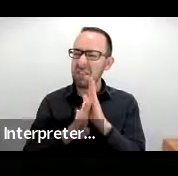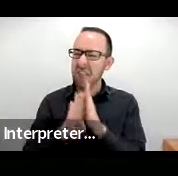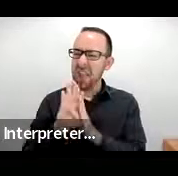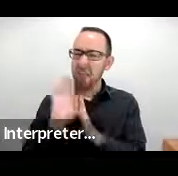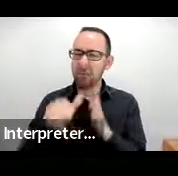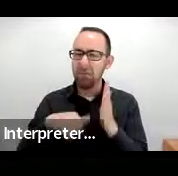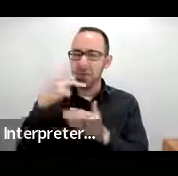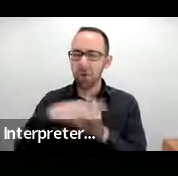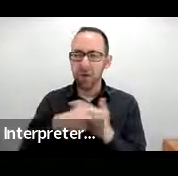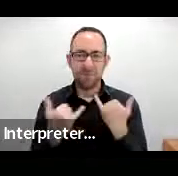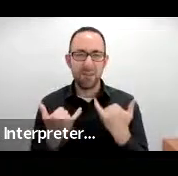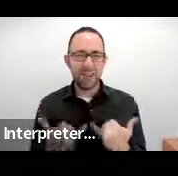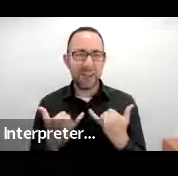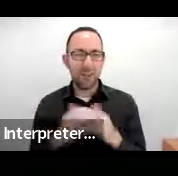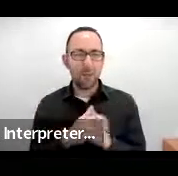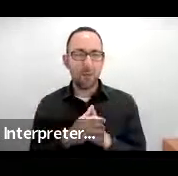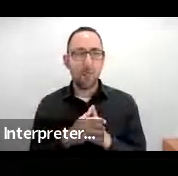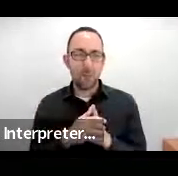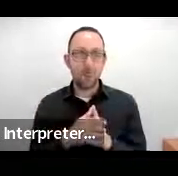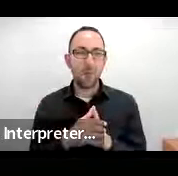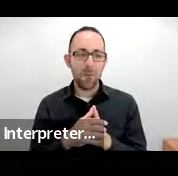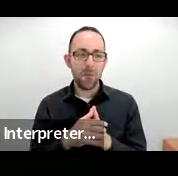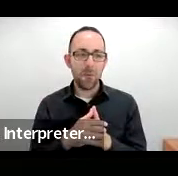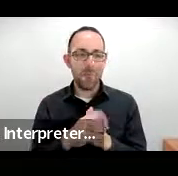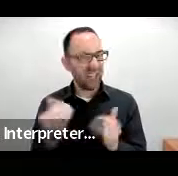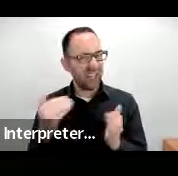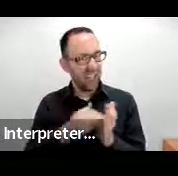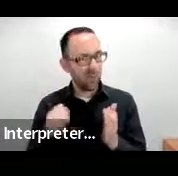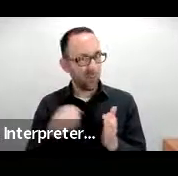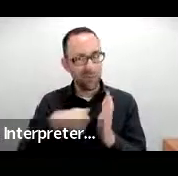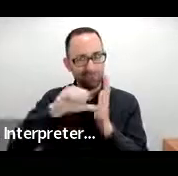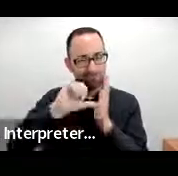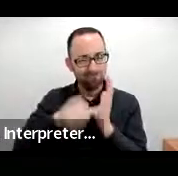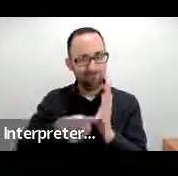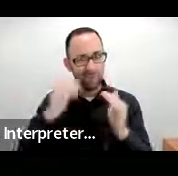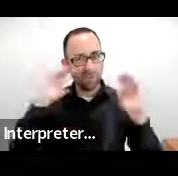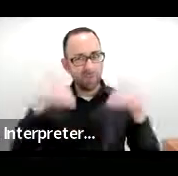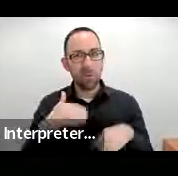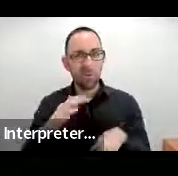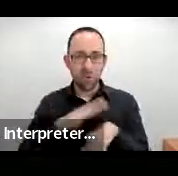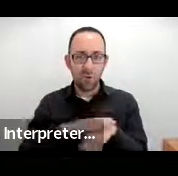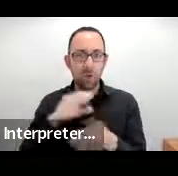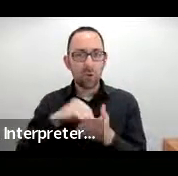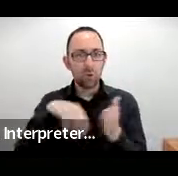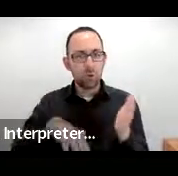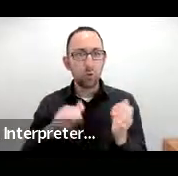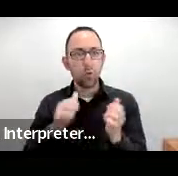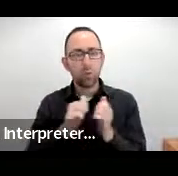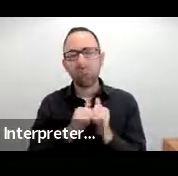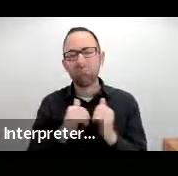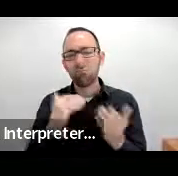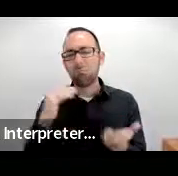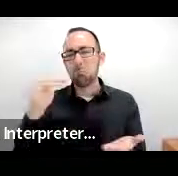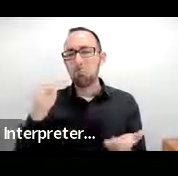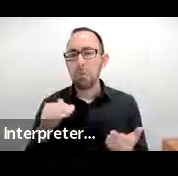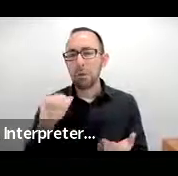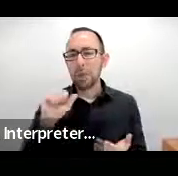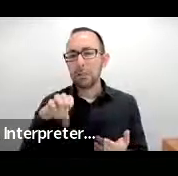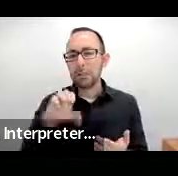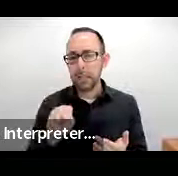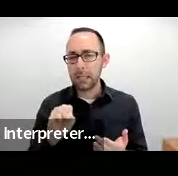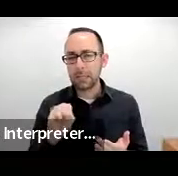now, and there is a focus on students who have some socioeconomic disadvantages, what we're starting with.